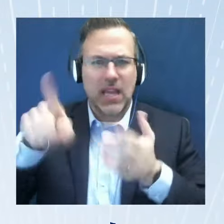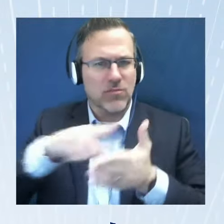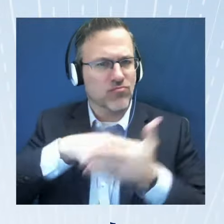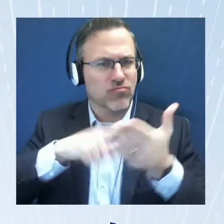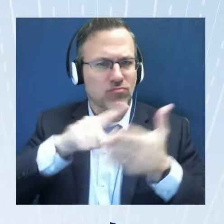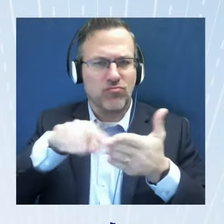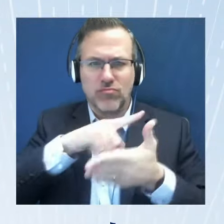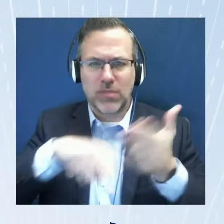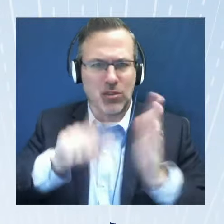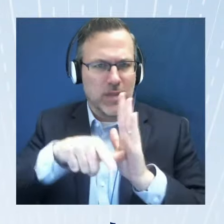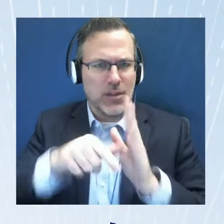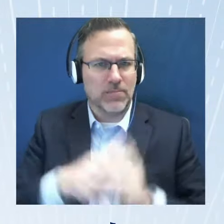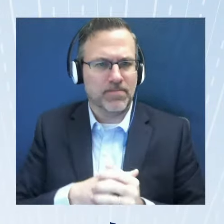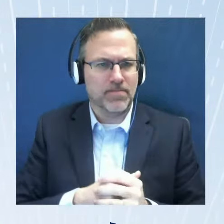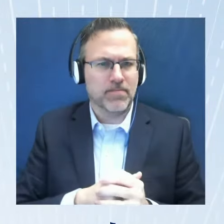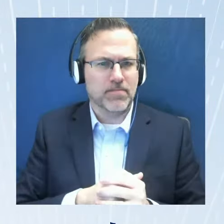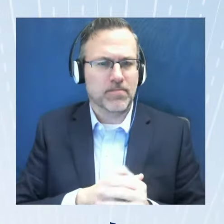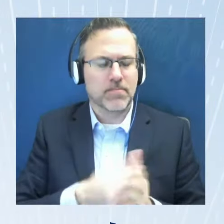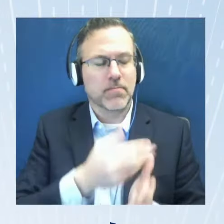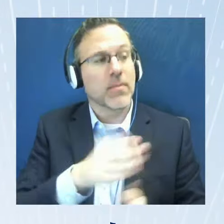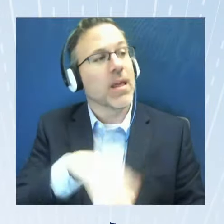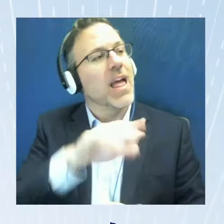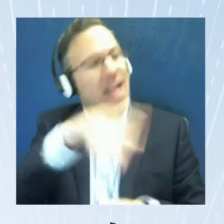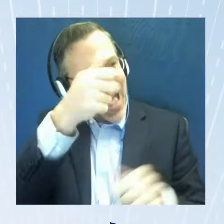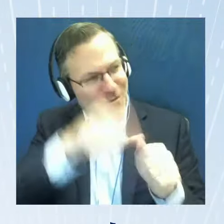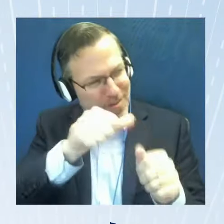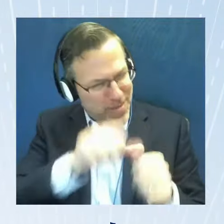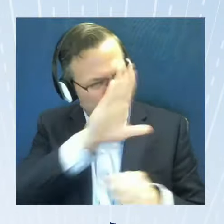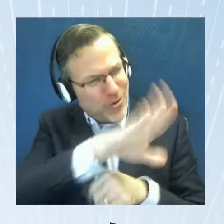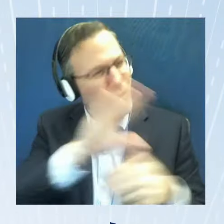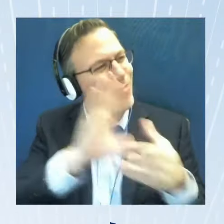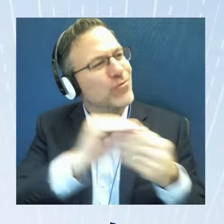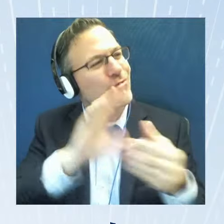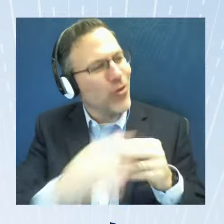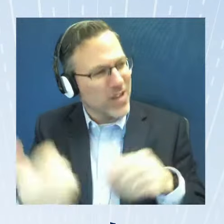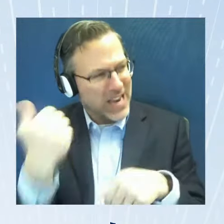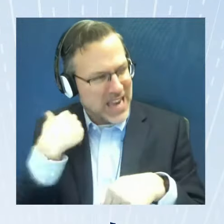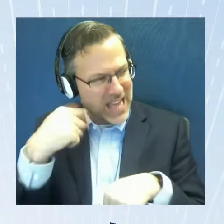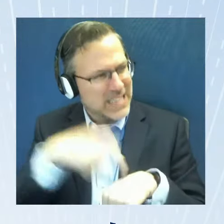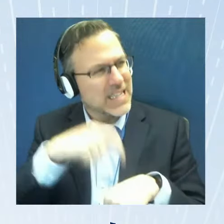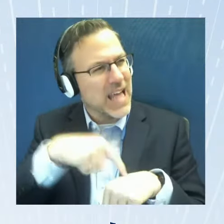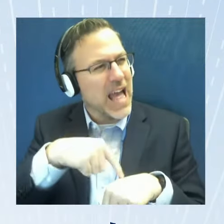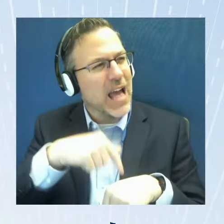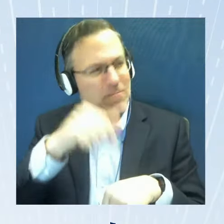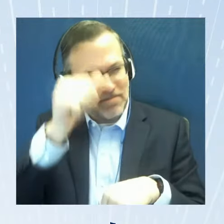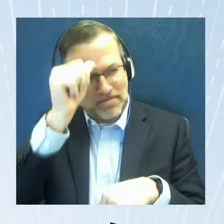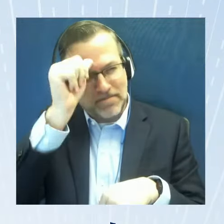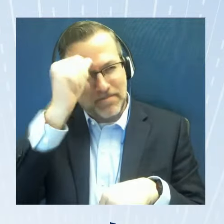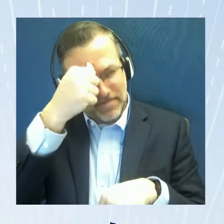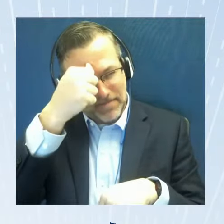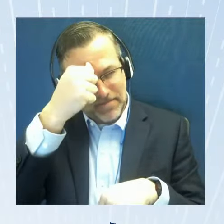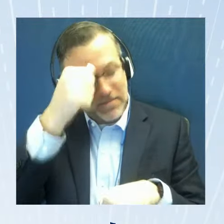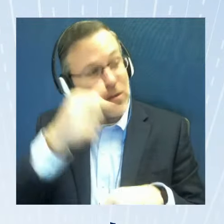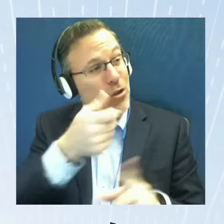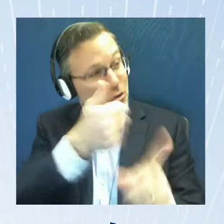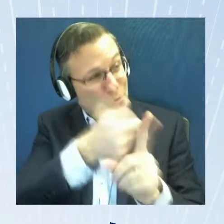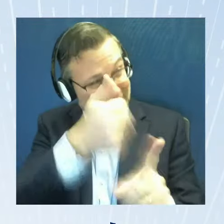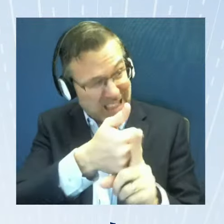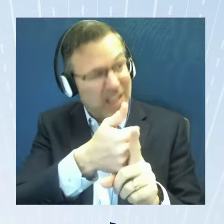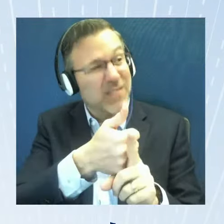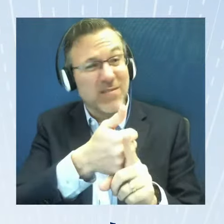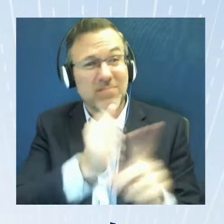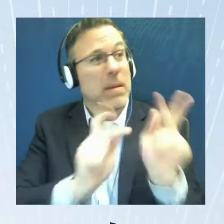Thank you for that. I remember you sharing your story last time, and it stayed with us. And look, you and advocates like you are why these things are